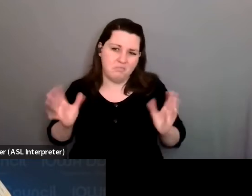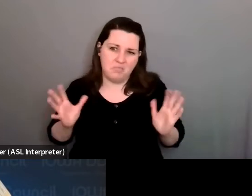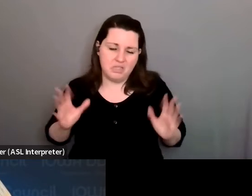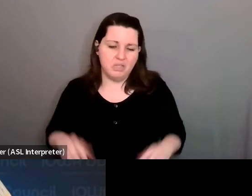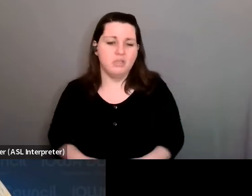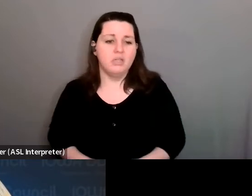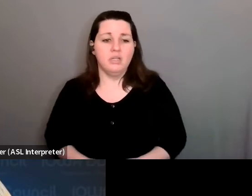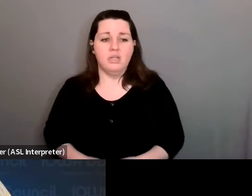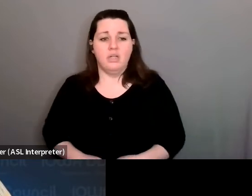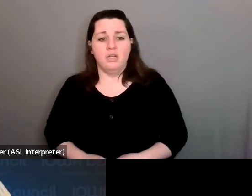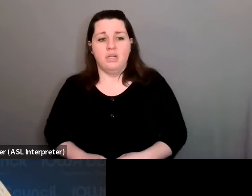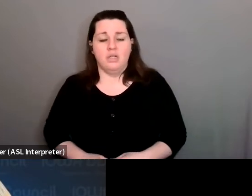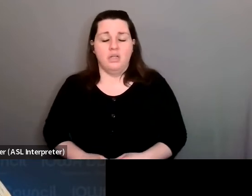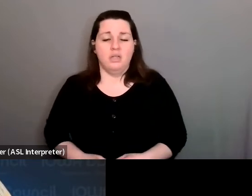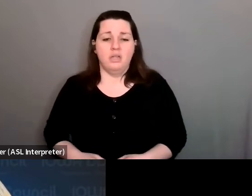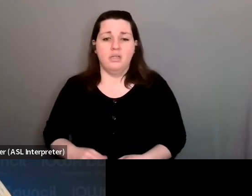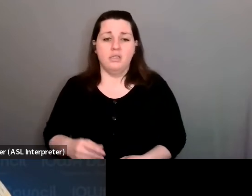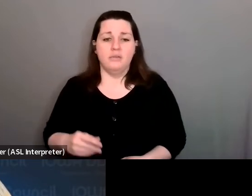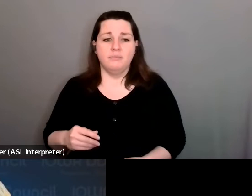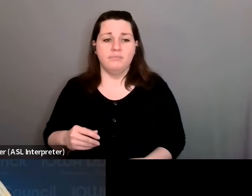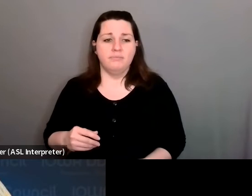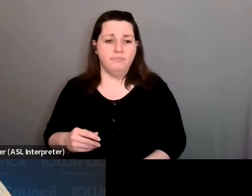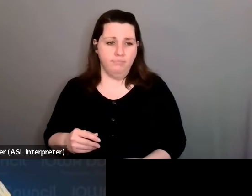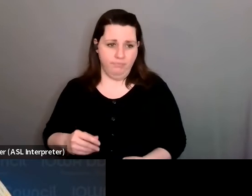if you wanted to put all of that into ABLE.